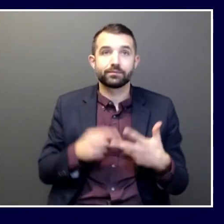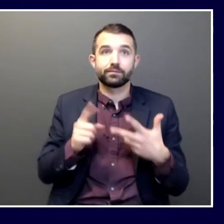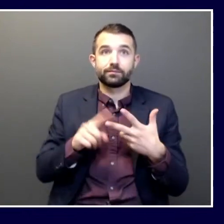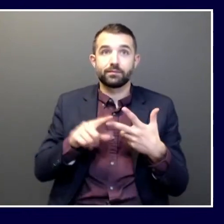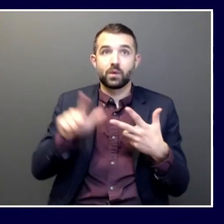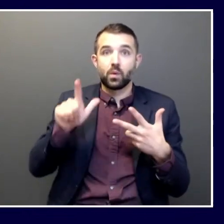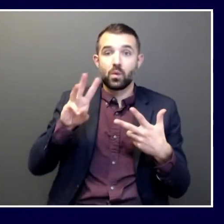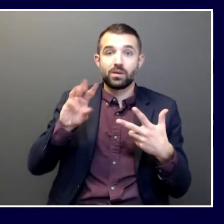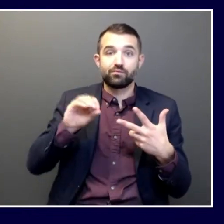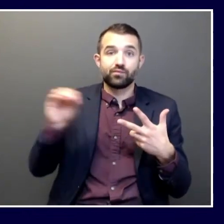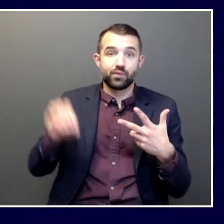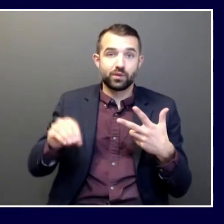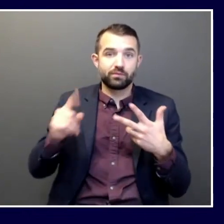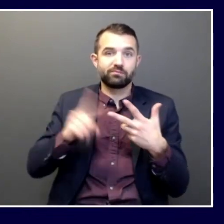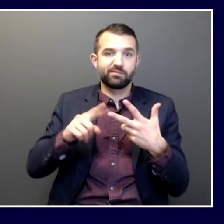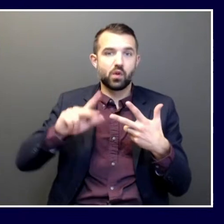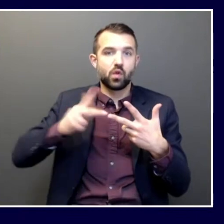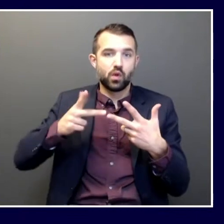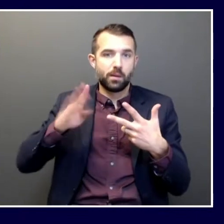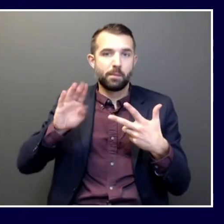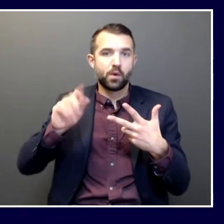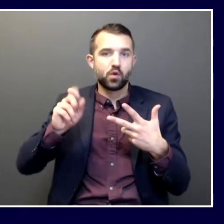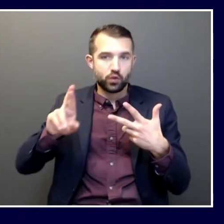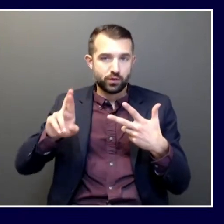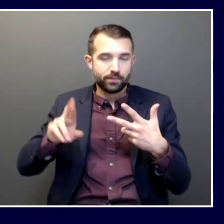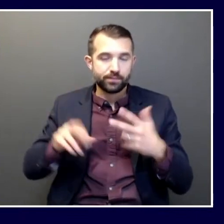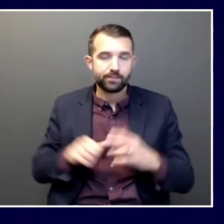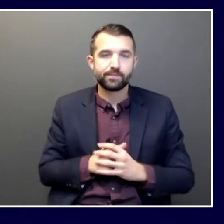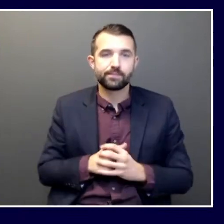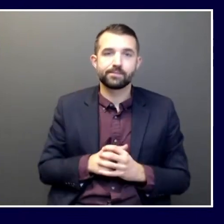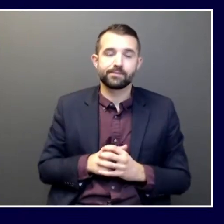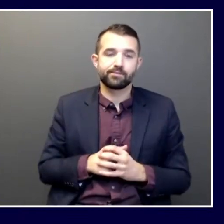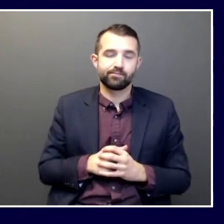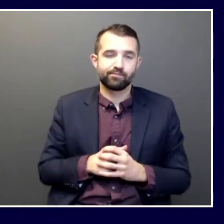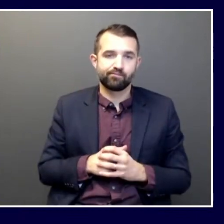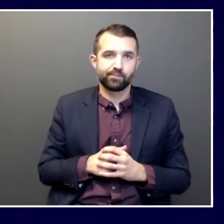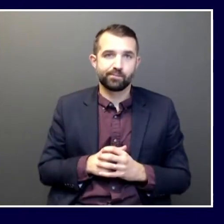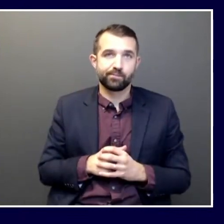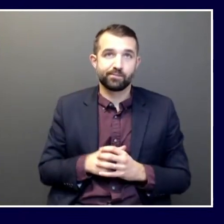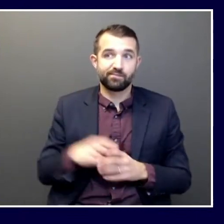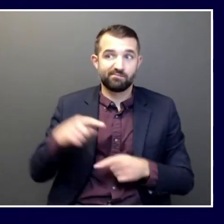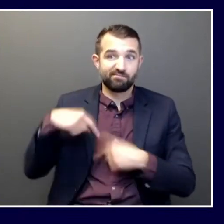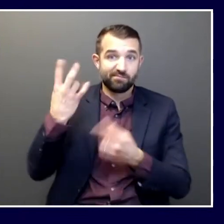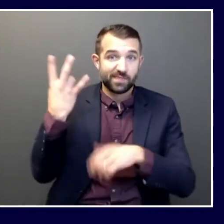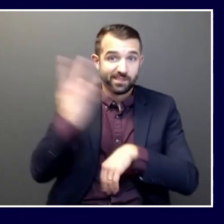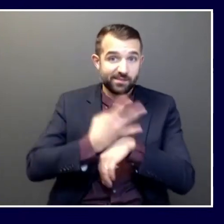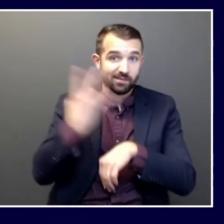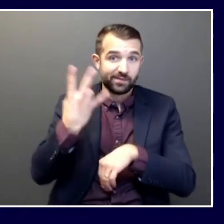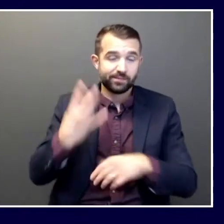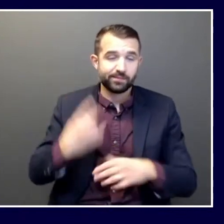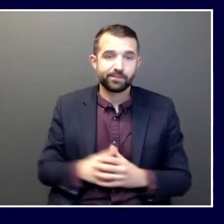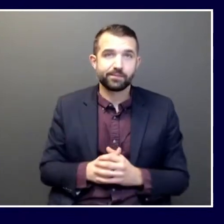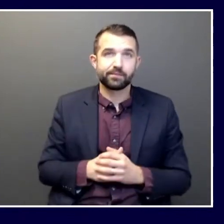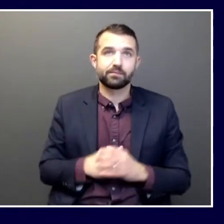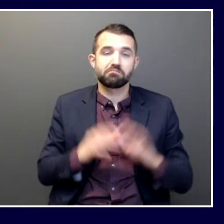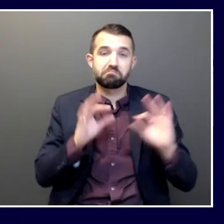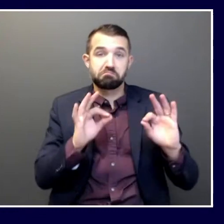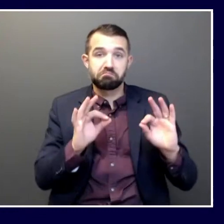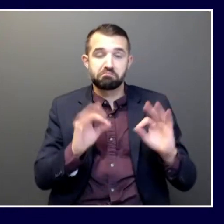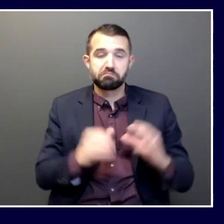are boosters, third doses. Great, thank you. And that's over the past 7 days. Okay. Thanks. Thanks,